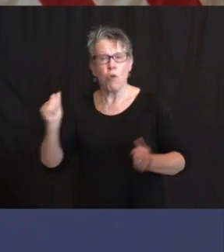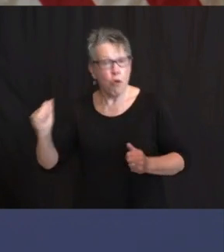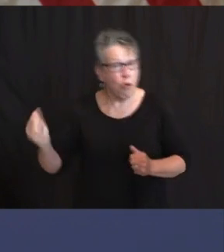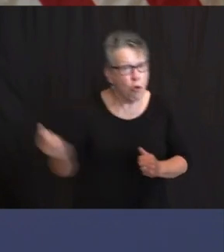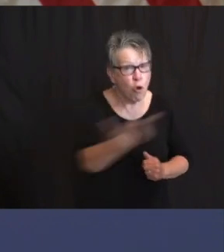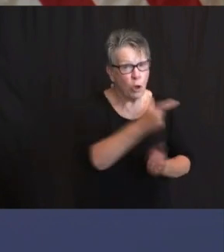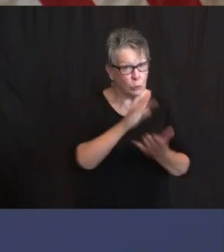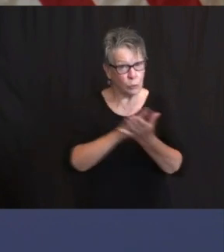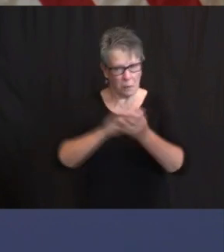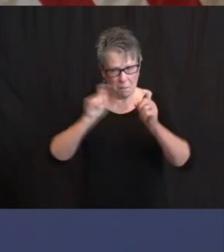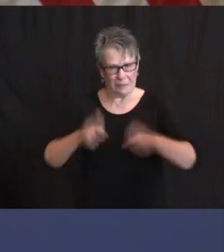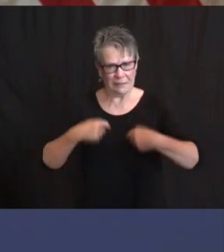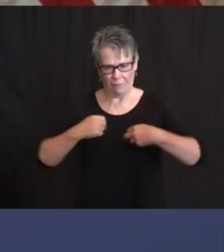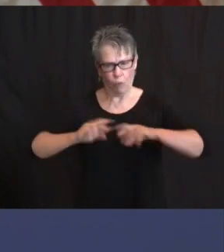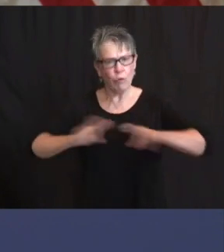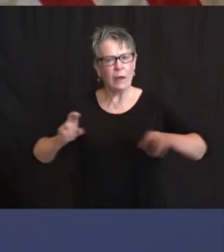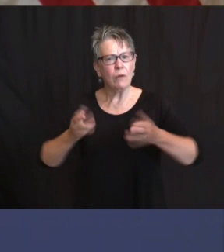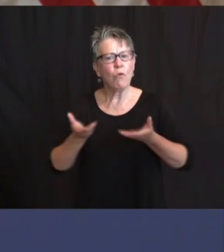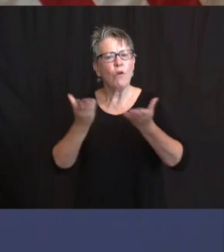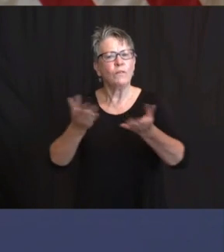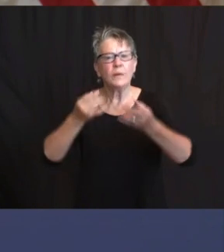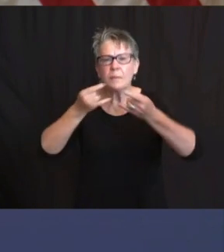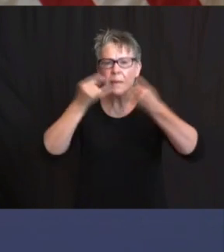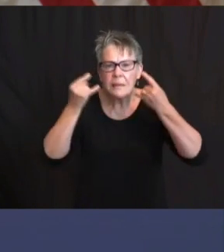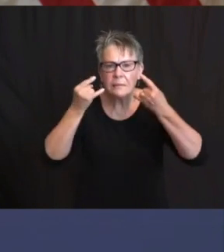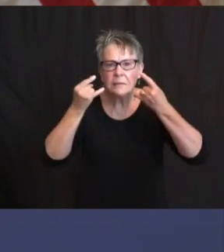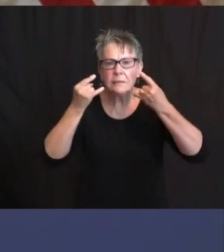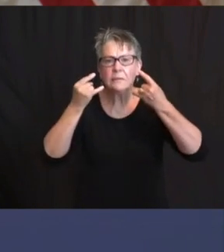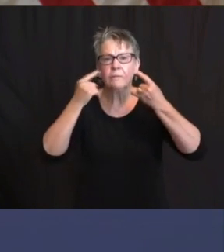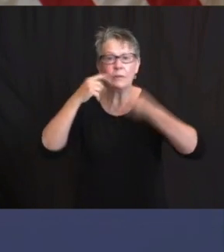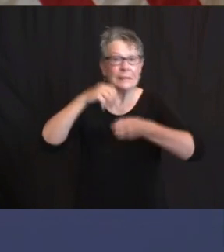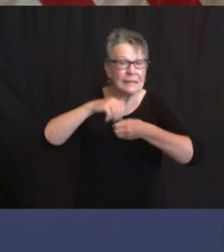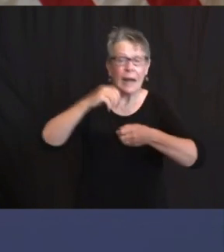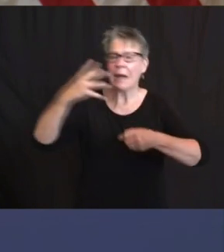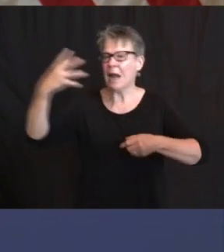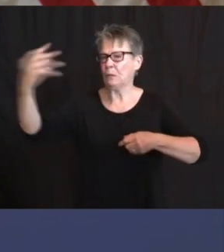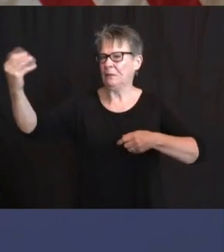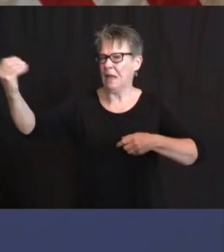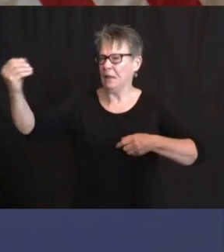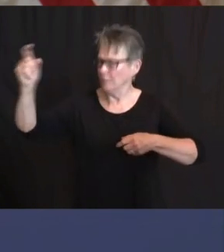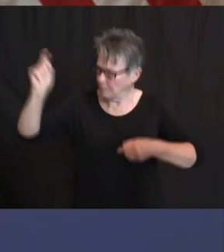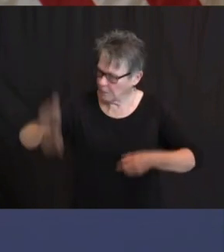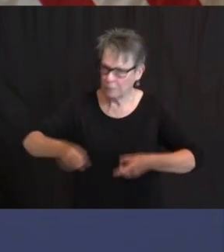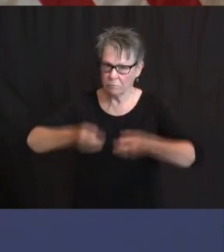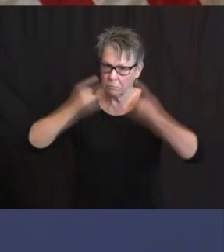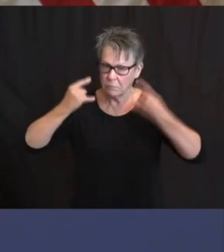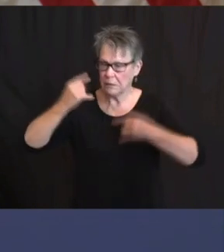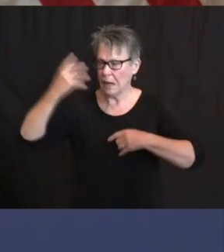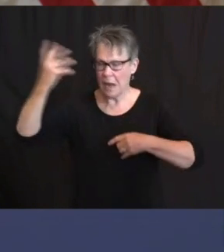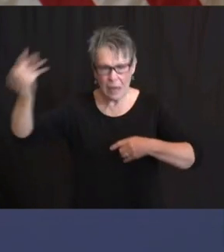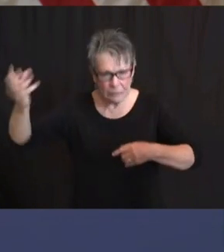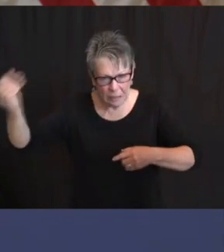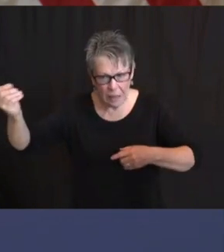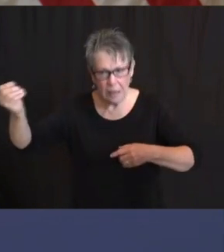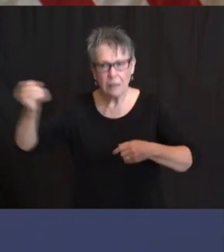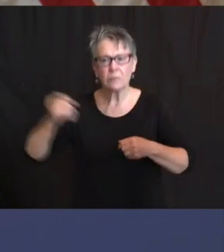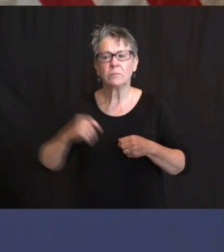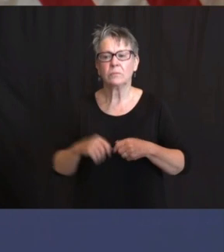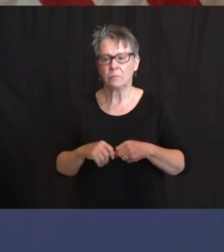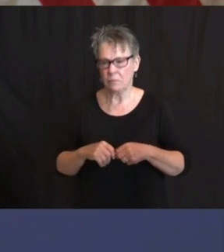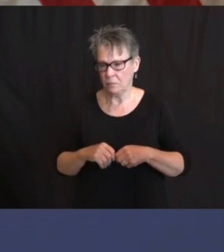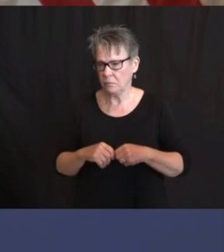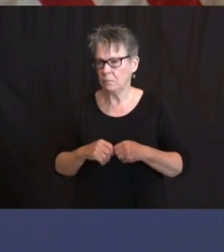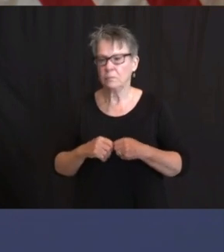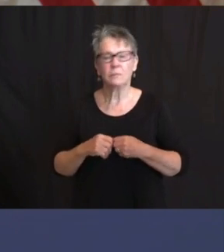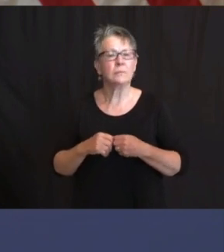or in situations where individuals are unable to maintain social distancing. Two key public health drivers of our